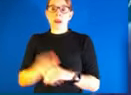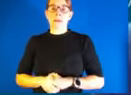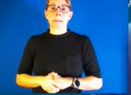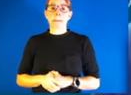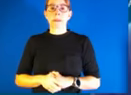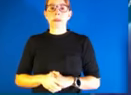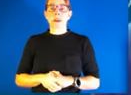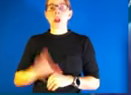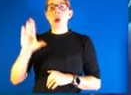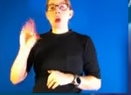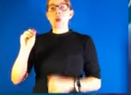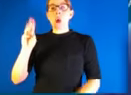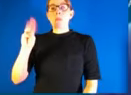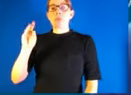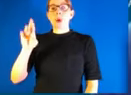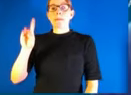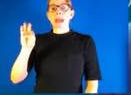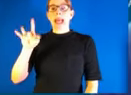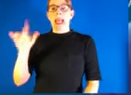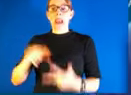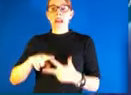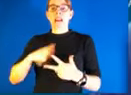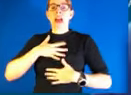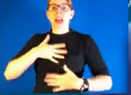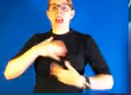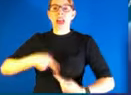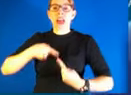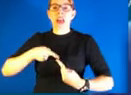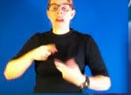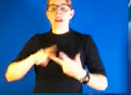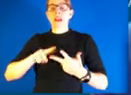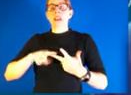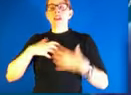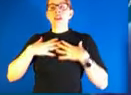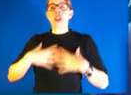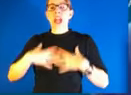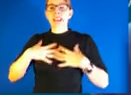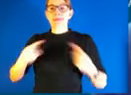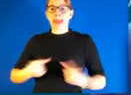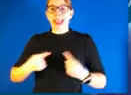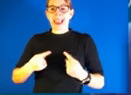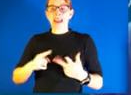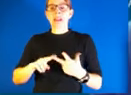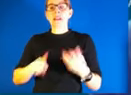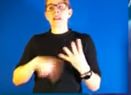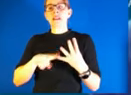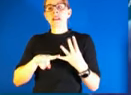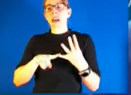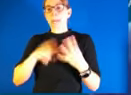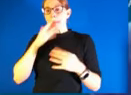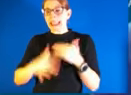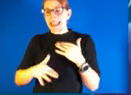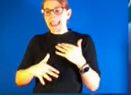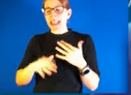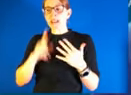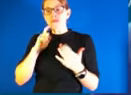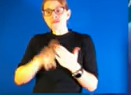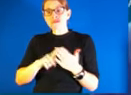of comorbidities, you're having trouble breathing, you're having chest pain, you've got some sort of bleeding,